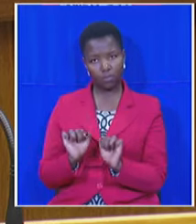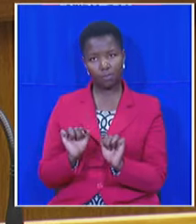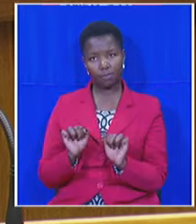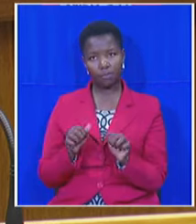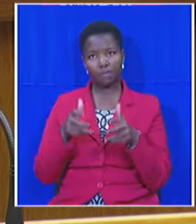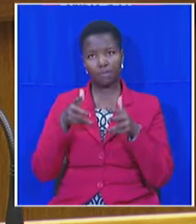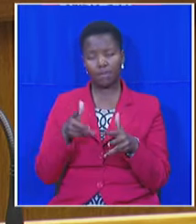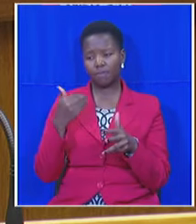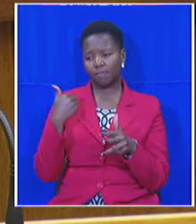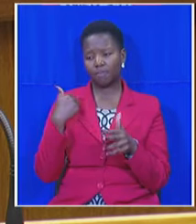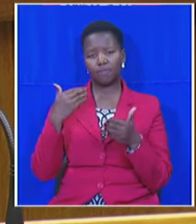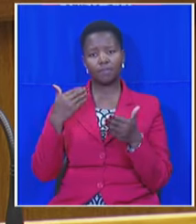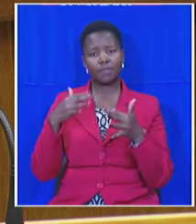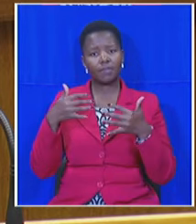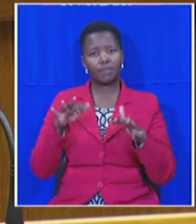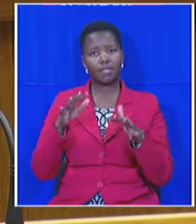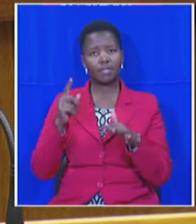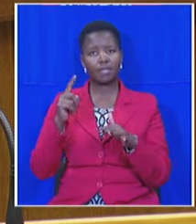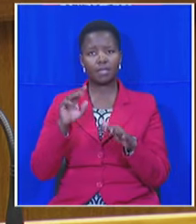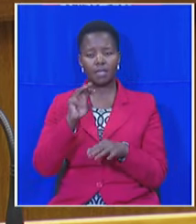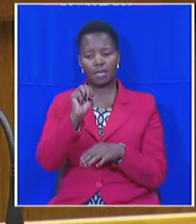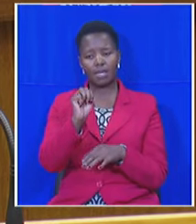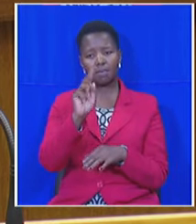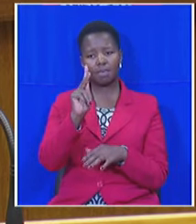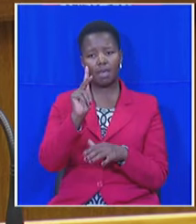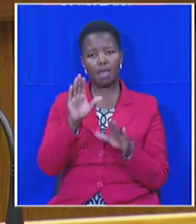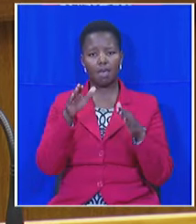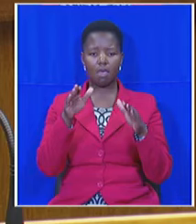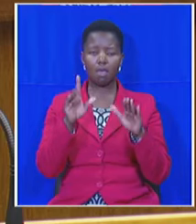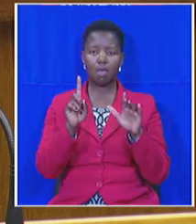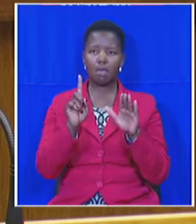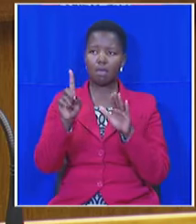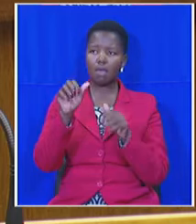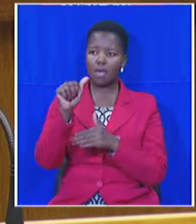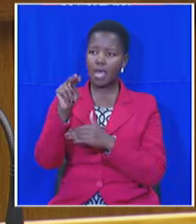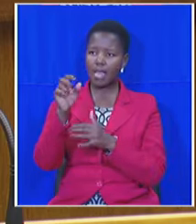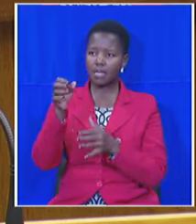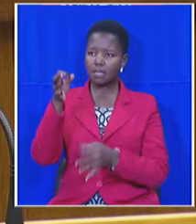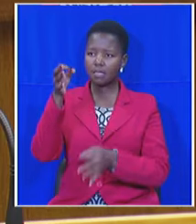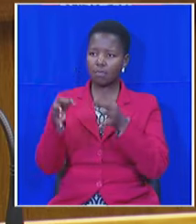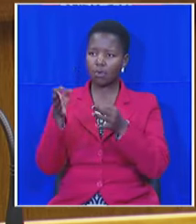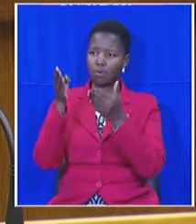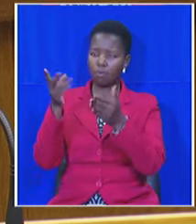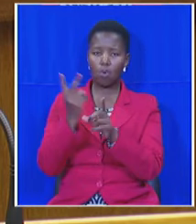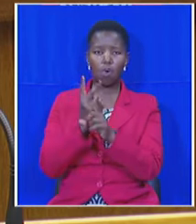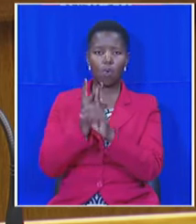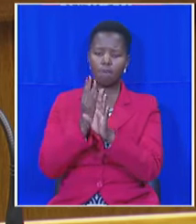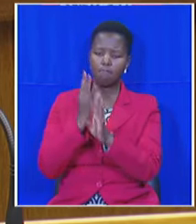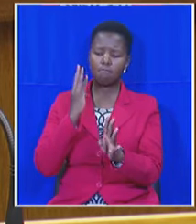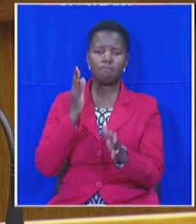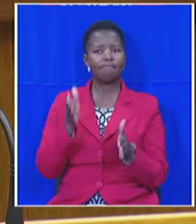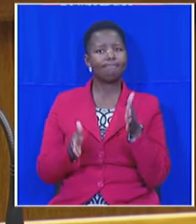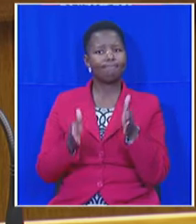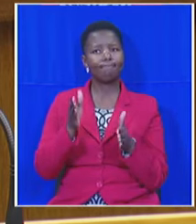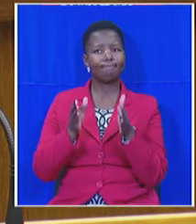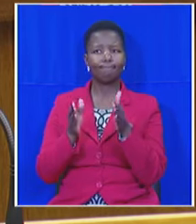public parading of the former members of Mkhonto Wesizwe in ANC political events, because we believe that that